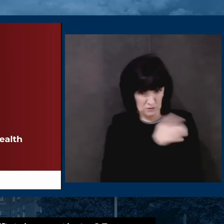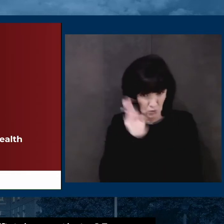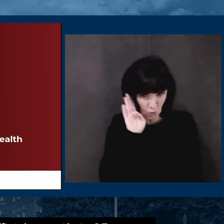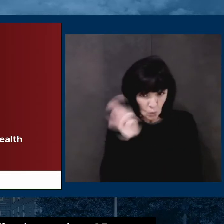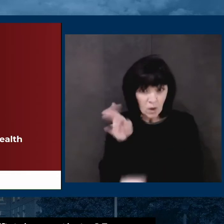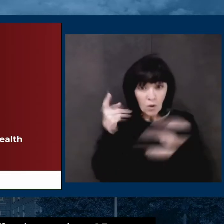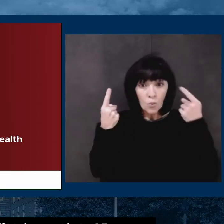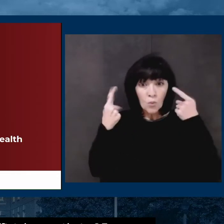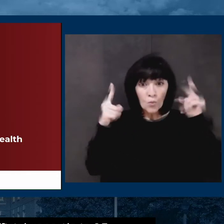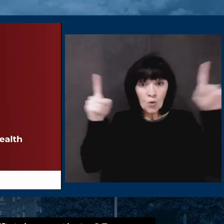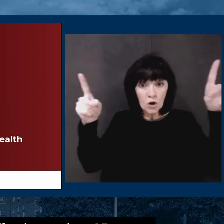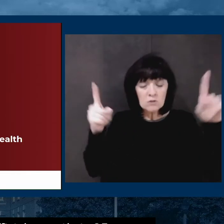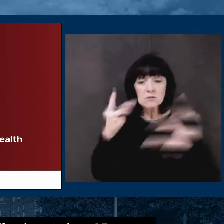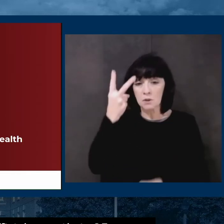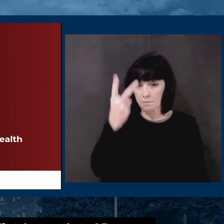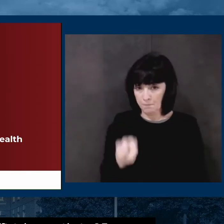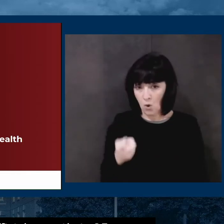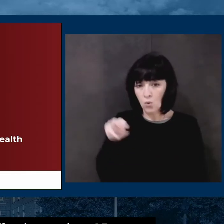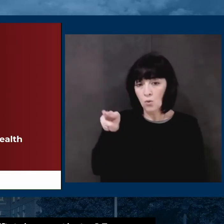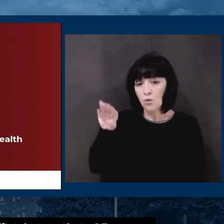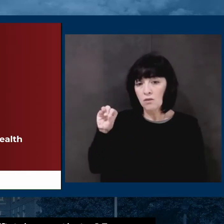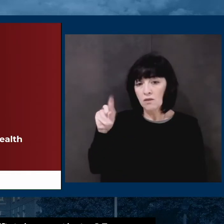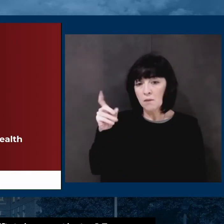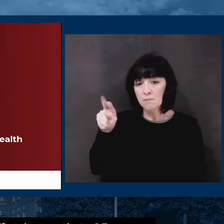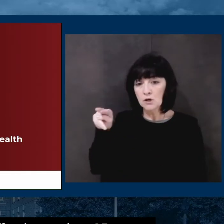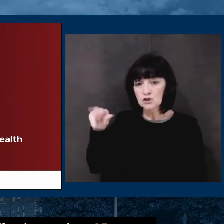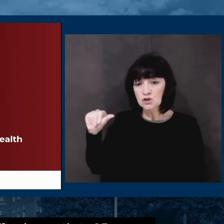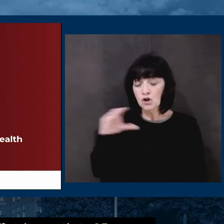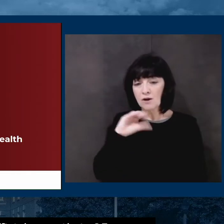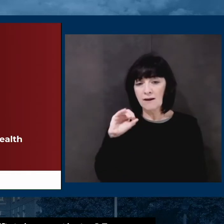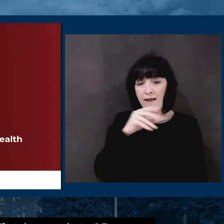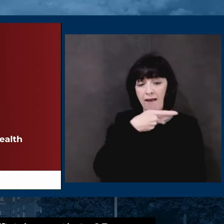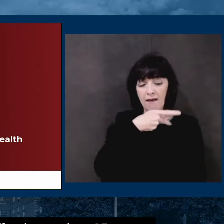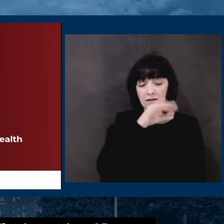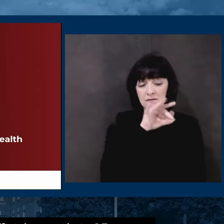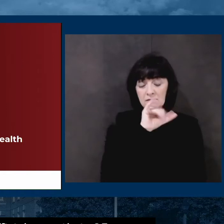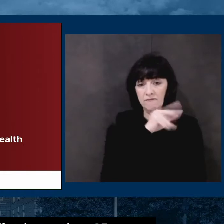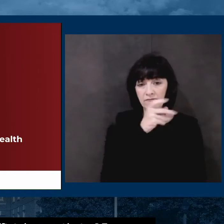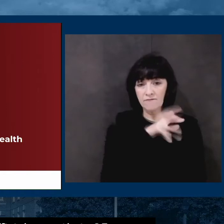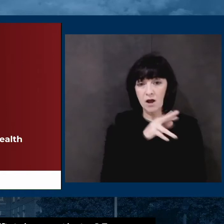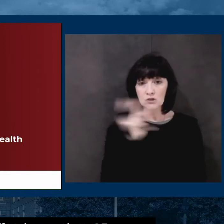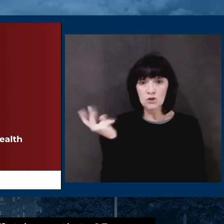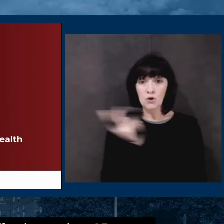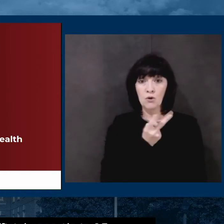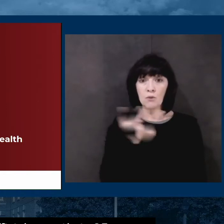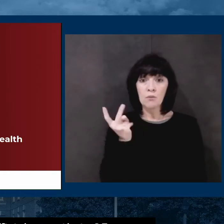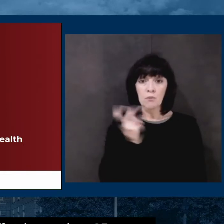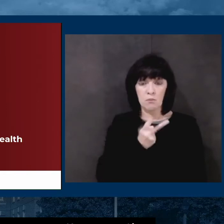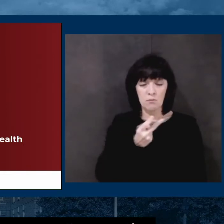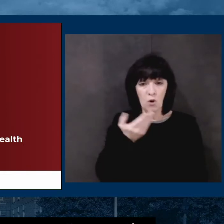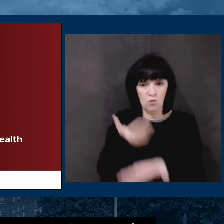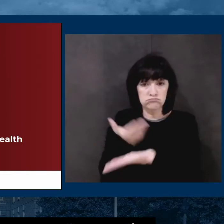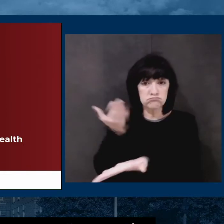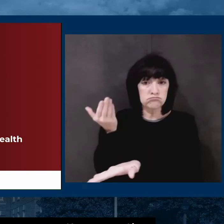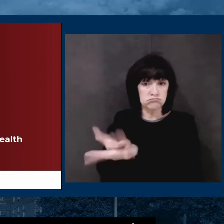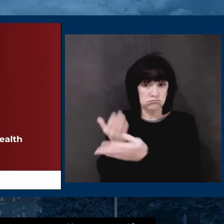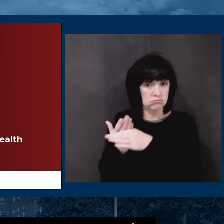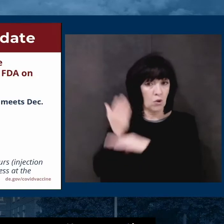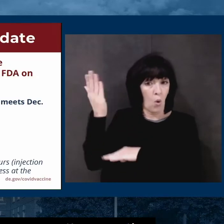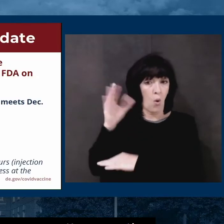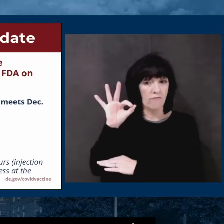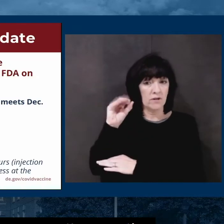are reporting a greater than 90% effectiveness. Now, Moderna filed its EUA, and again, EUA stands for Emergency Use